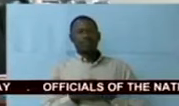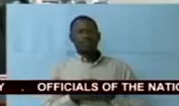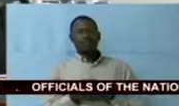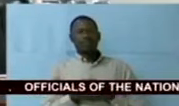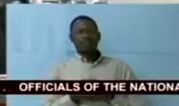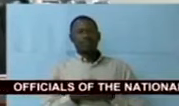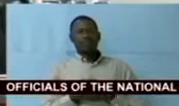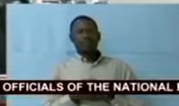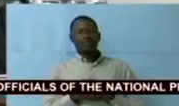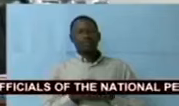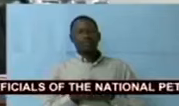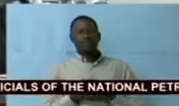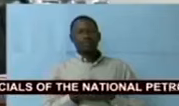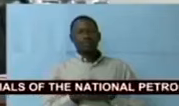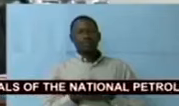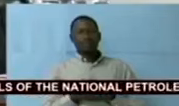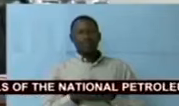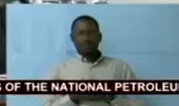That is it.